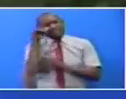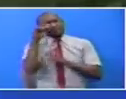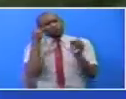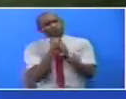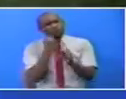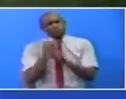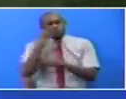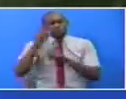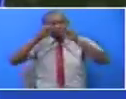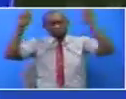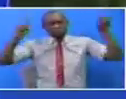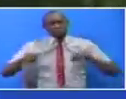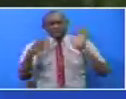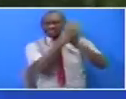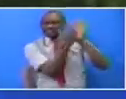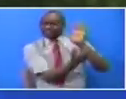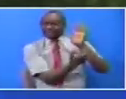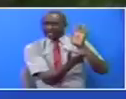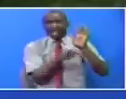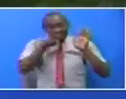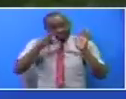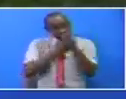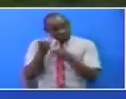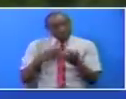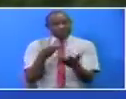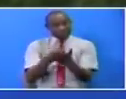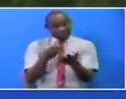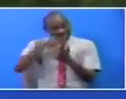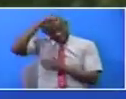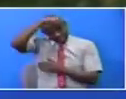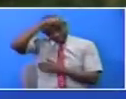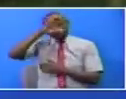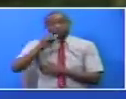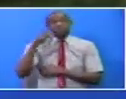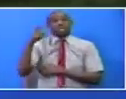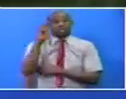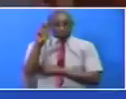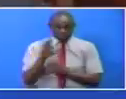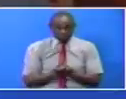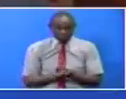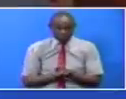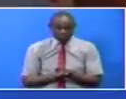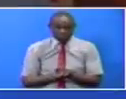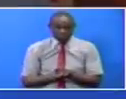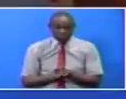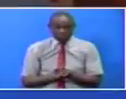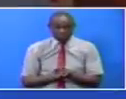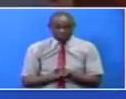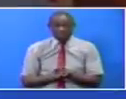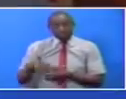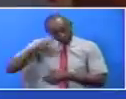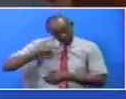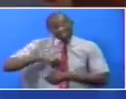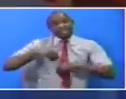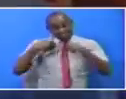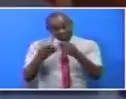job using a placard. She's an economics and finance graduate from Kenyatta University. We'll give her